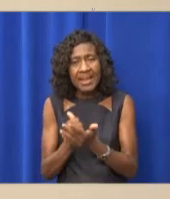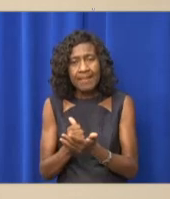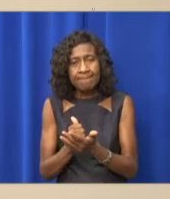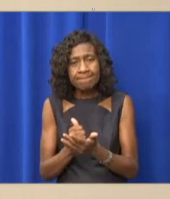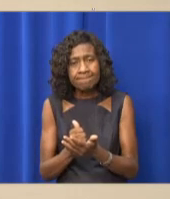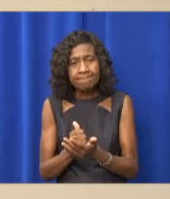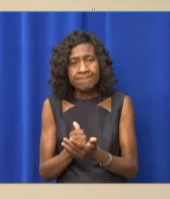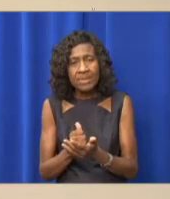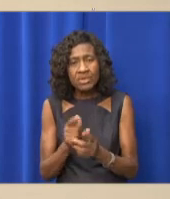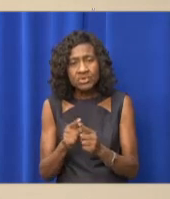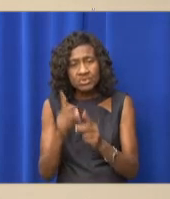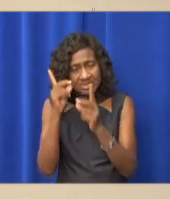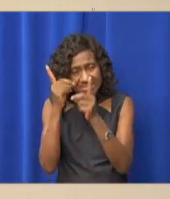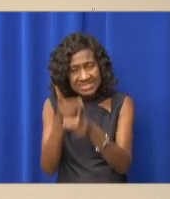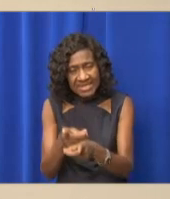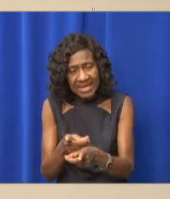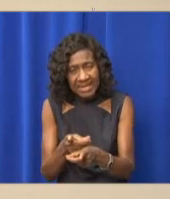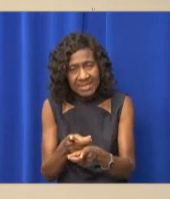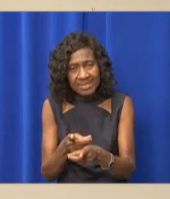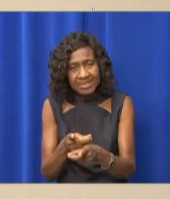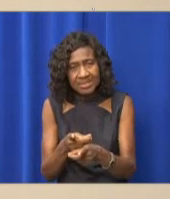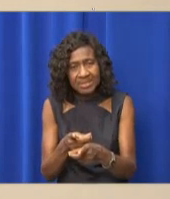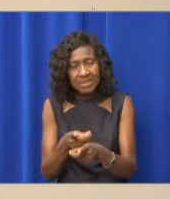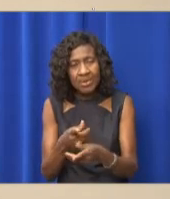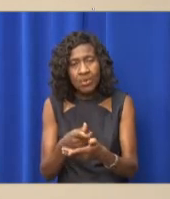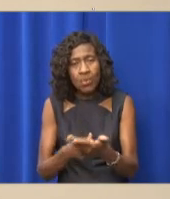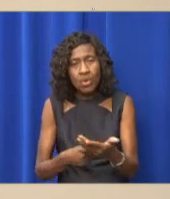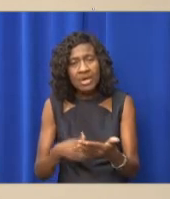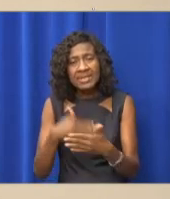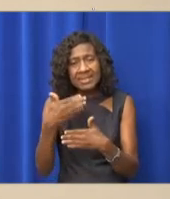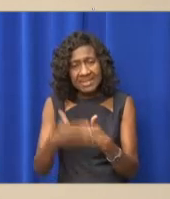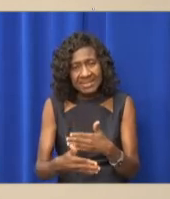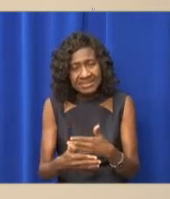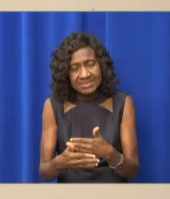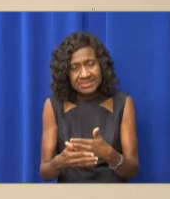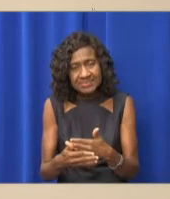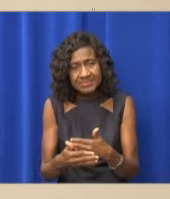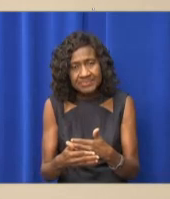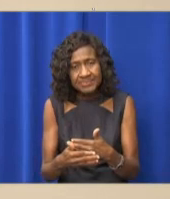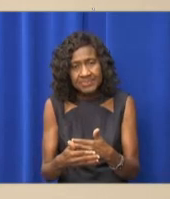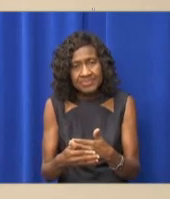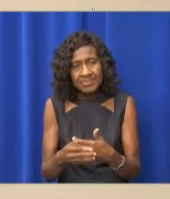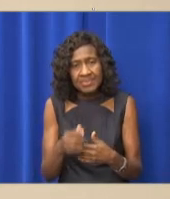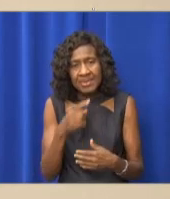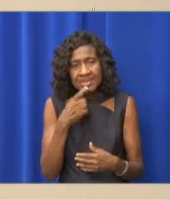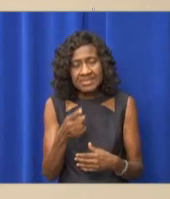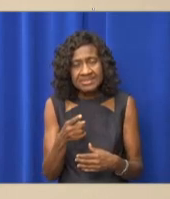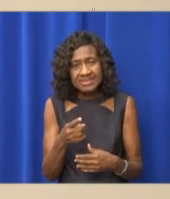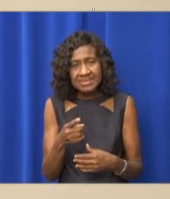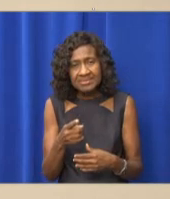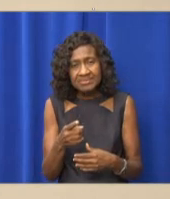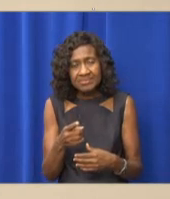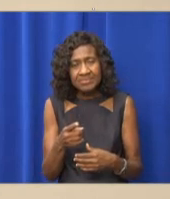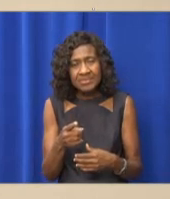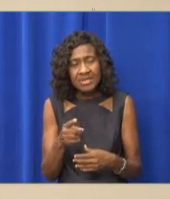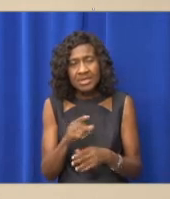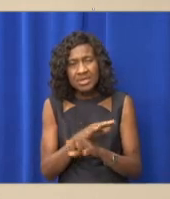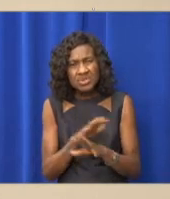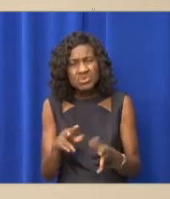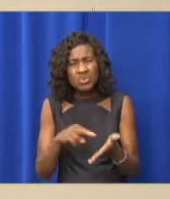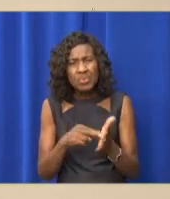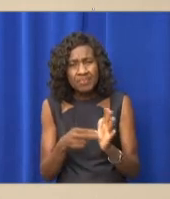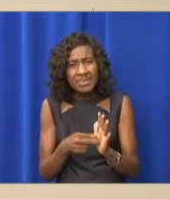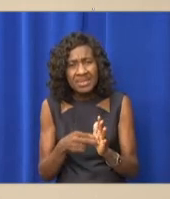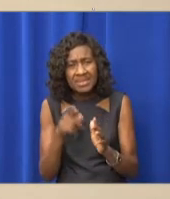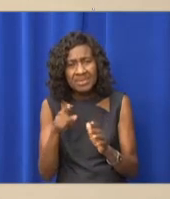before, opening up that sector means necessarily that you must open up Home Depots and hardware stores, because it's impossible for